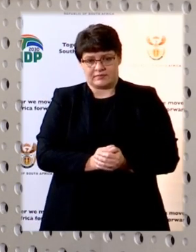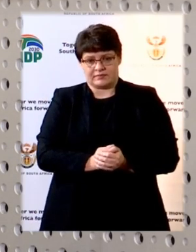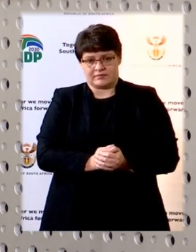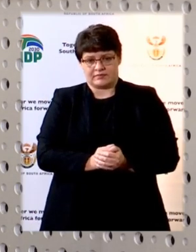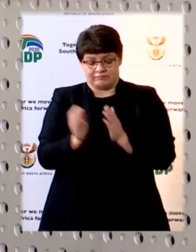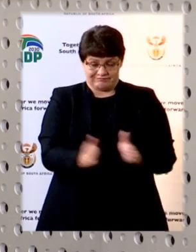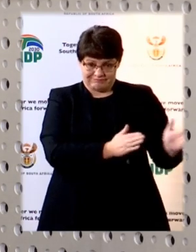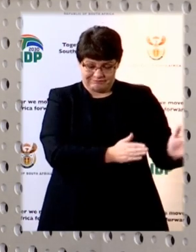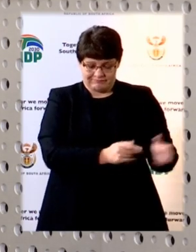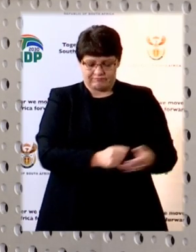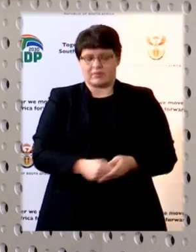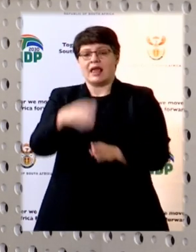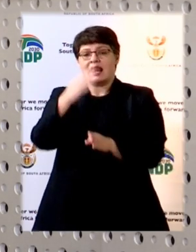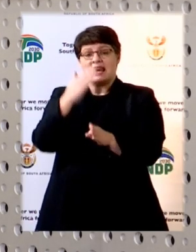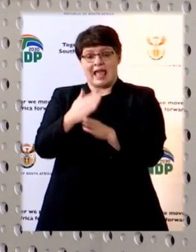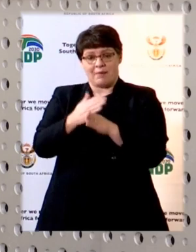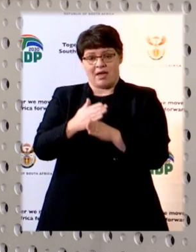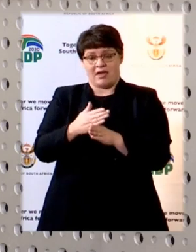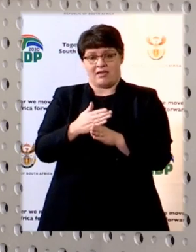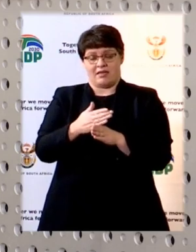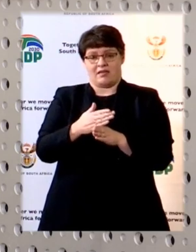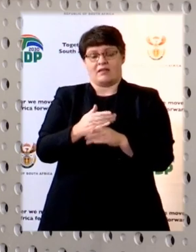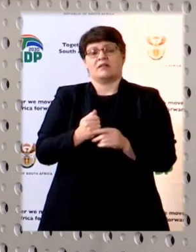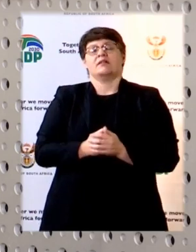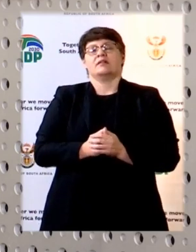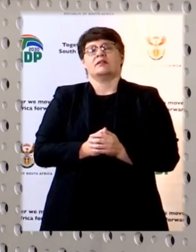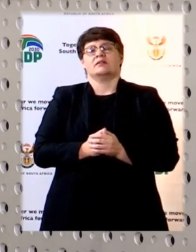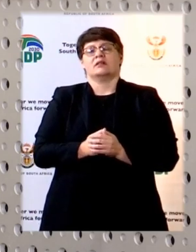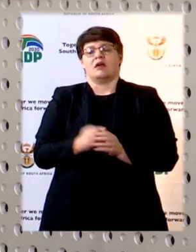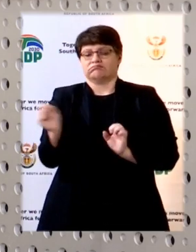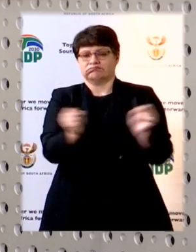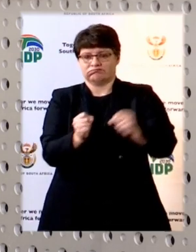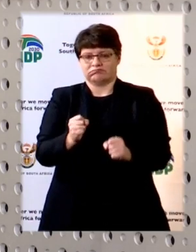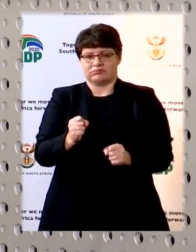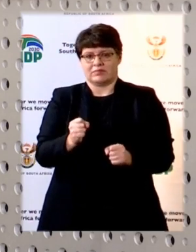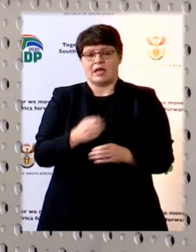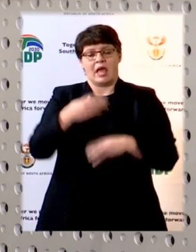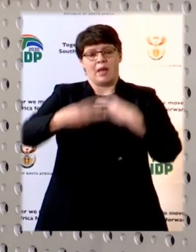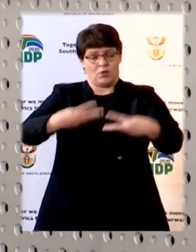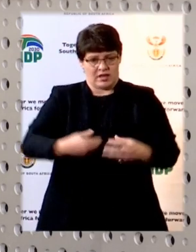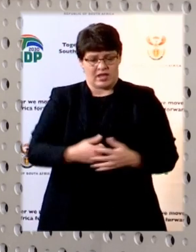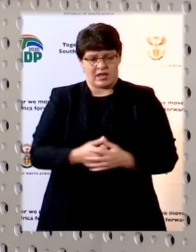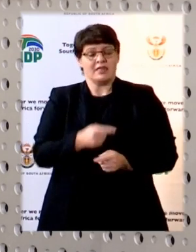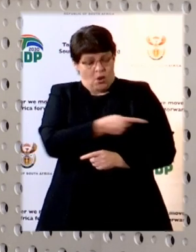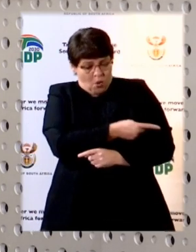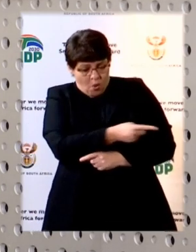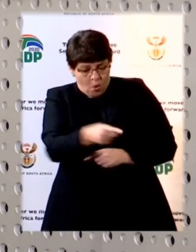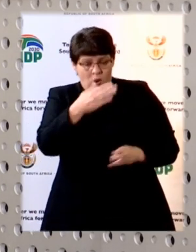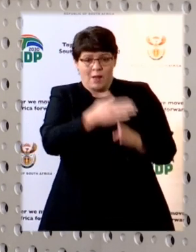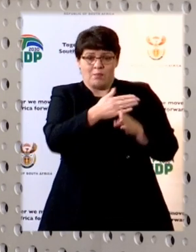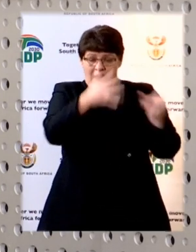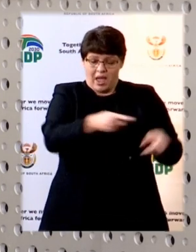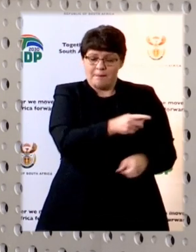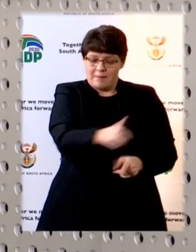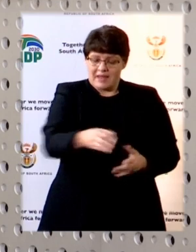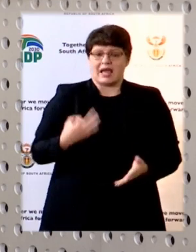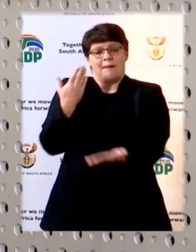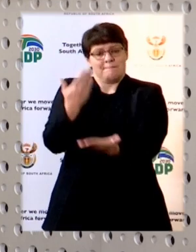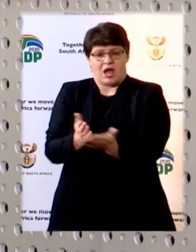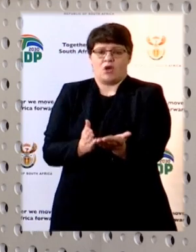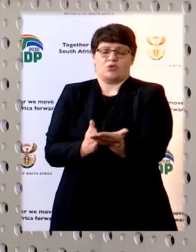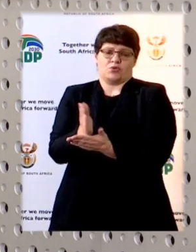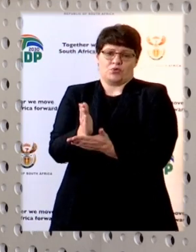On labor and employment matters, government calls on all employers to apply for the COVID-19 benefits